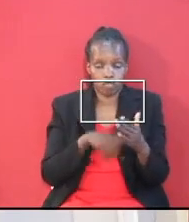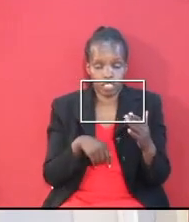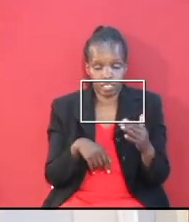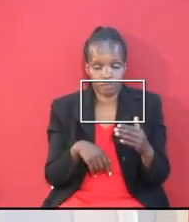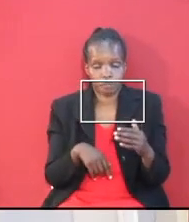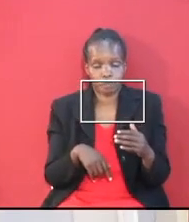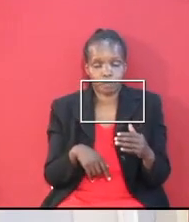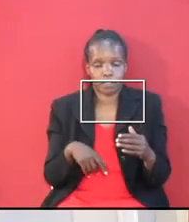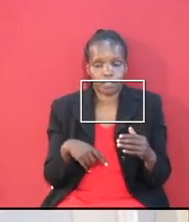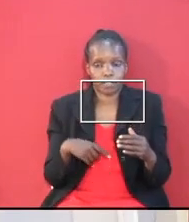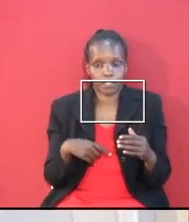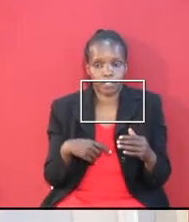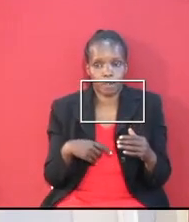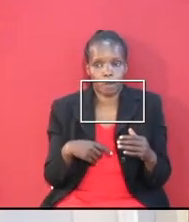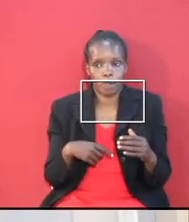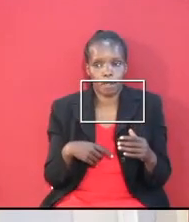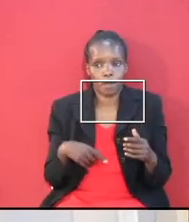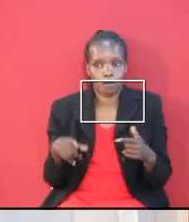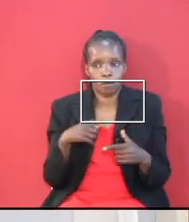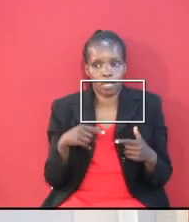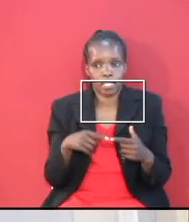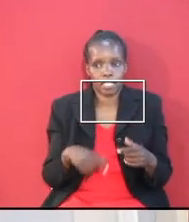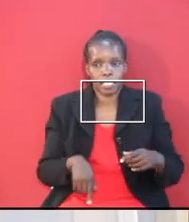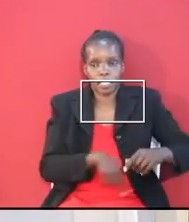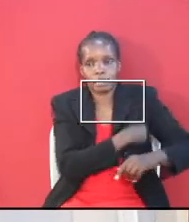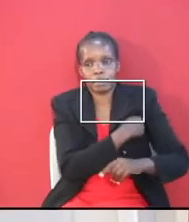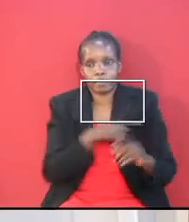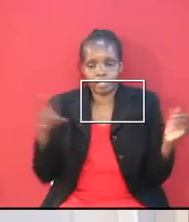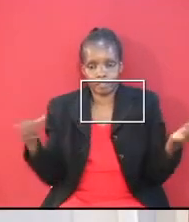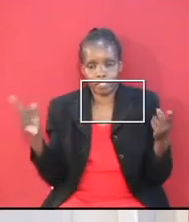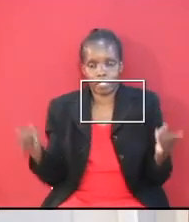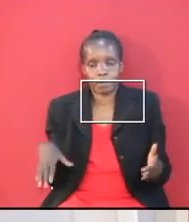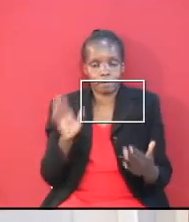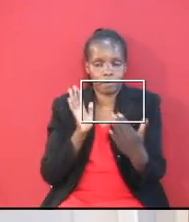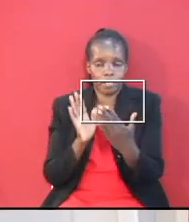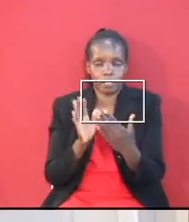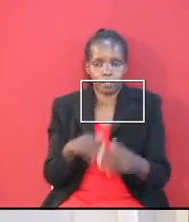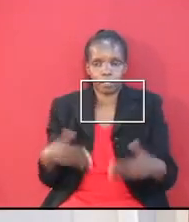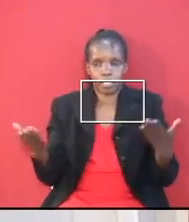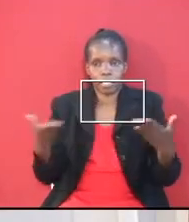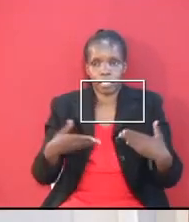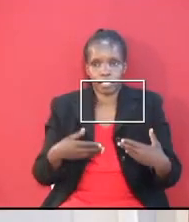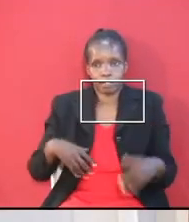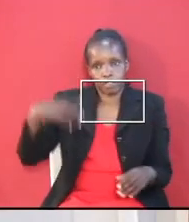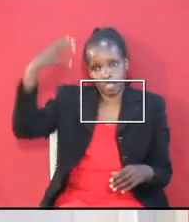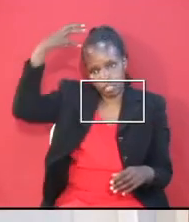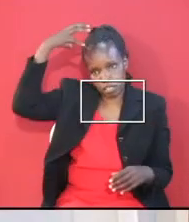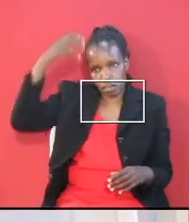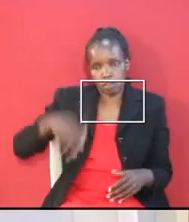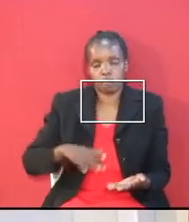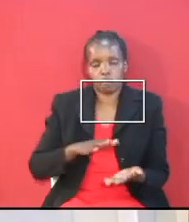1 Peter chapter 5, verse 4. When the chief shepherd appears, you will receive an unfading crown of